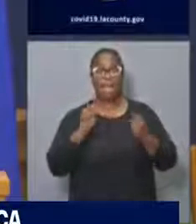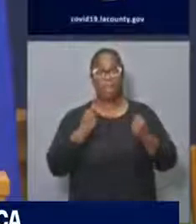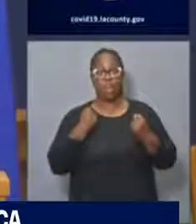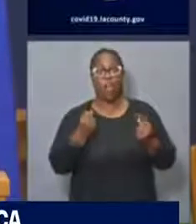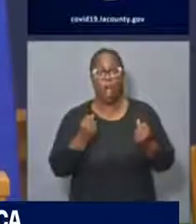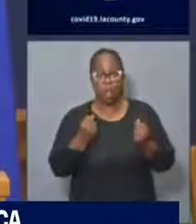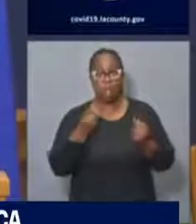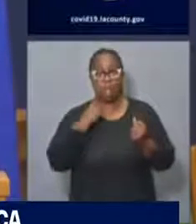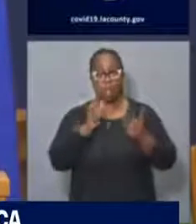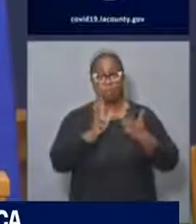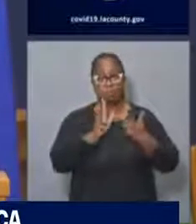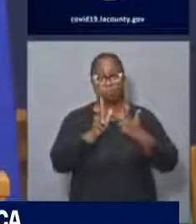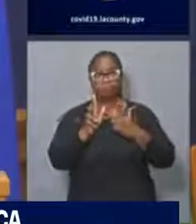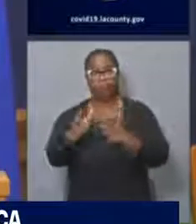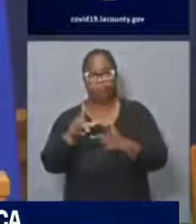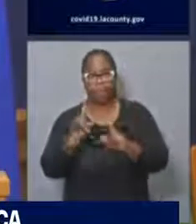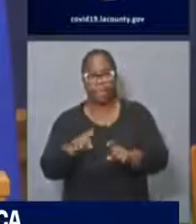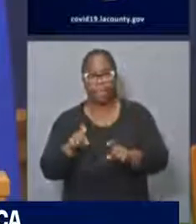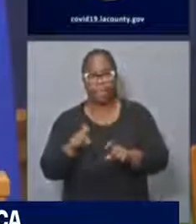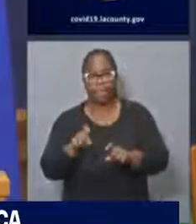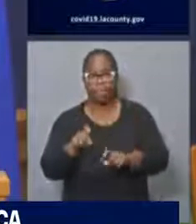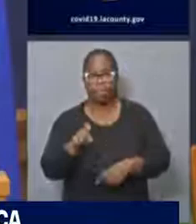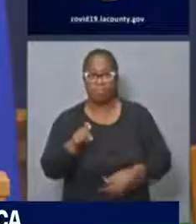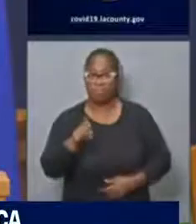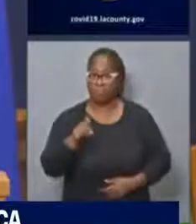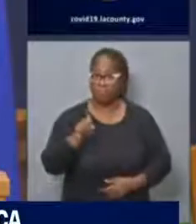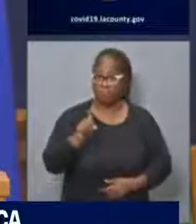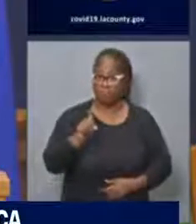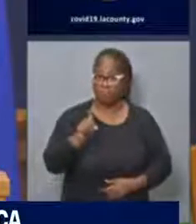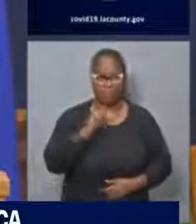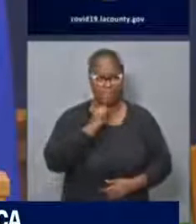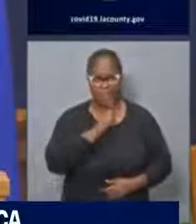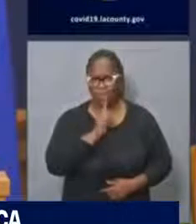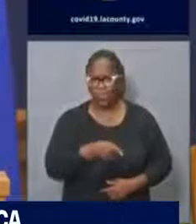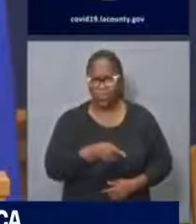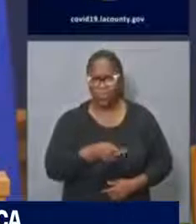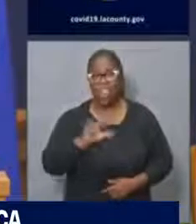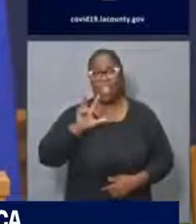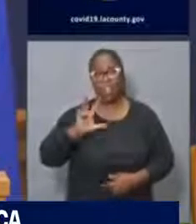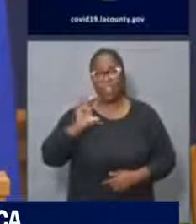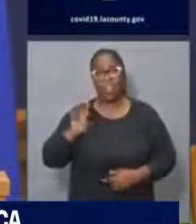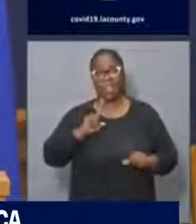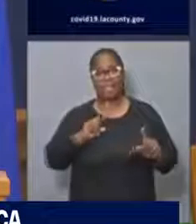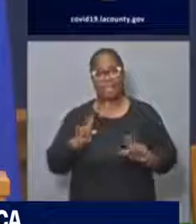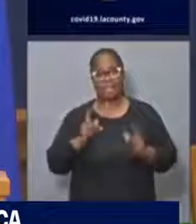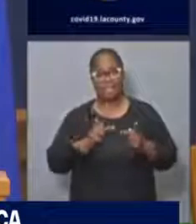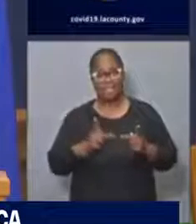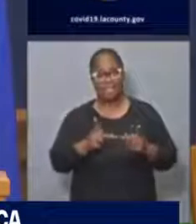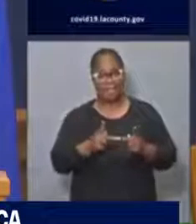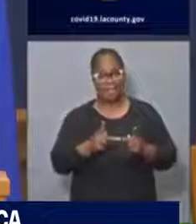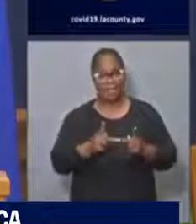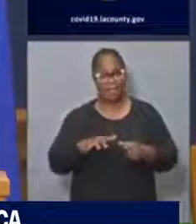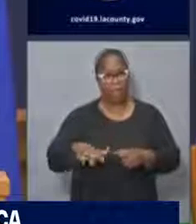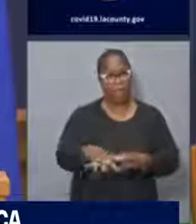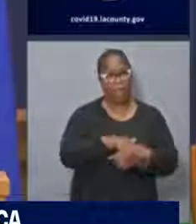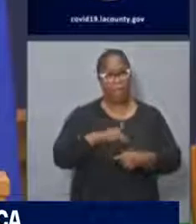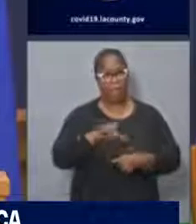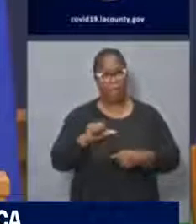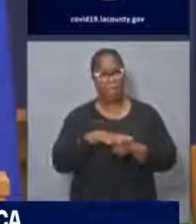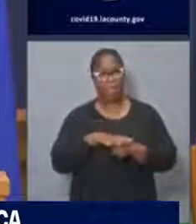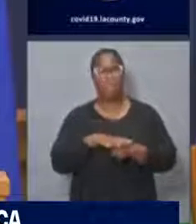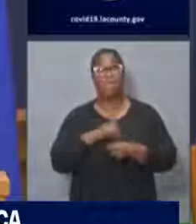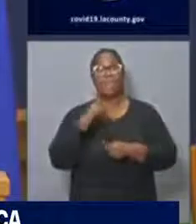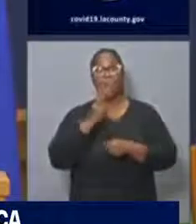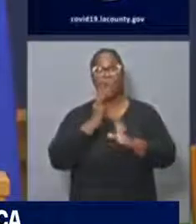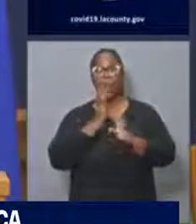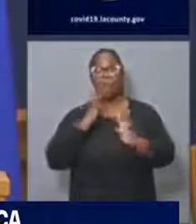obtain testing. This is absolutely not true. 38 testing sites currently within the county are walk-through testing